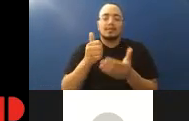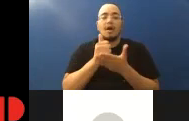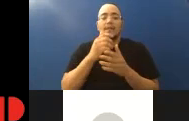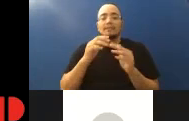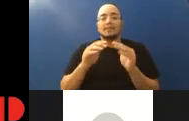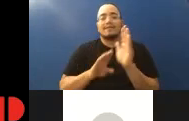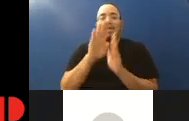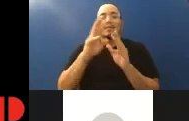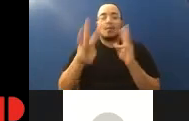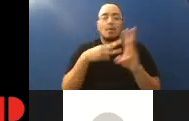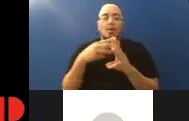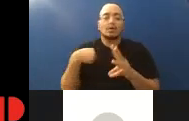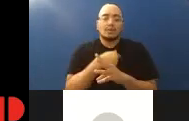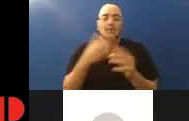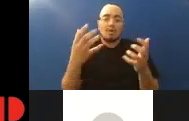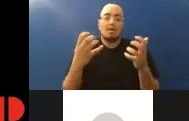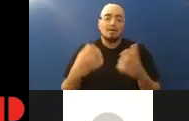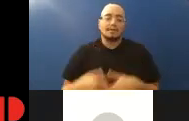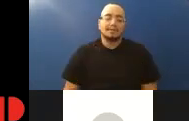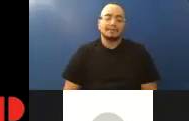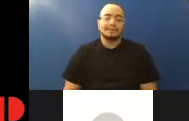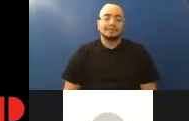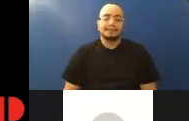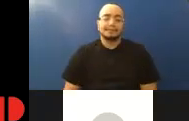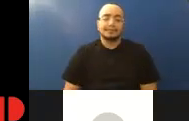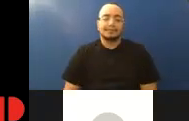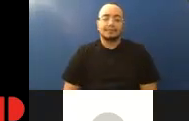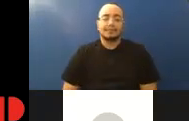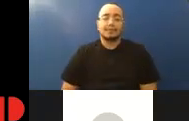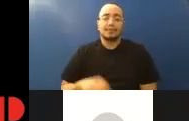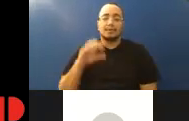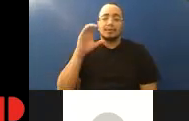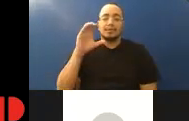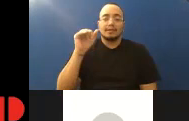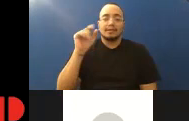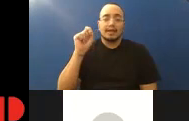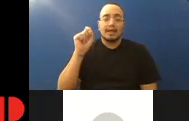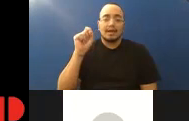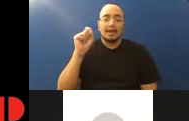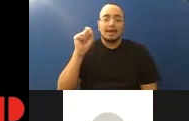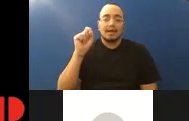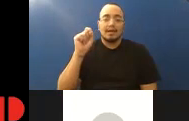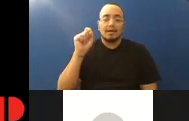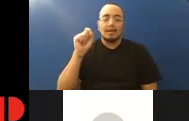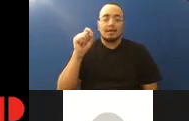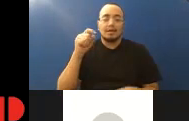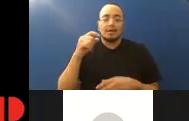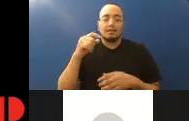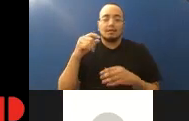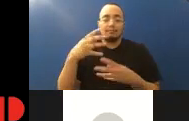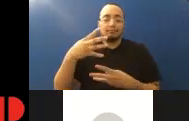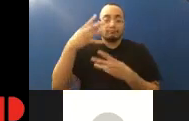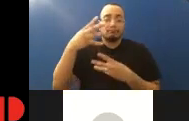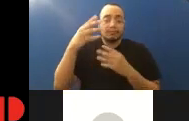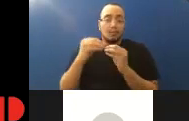Okay, a couple more questions, and then someone should hit me when there's a hard stop. I think hard stop was 7:10, I think, is what I was